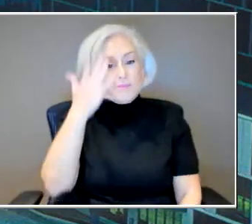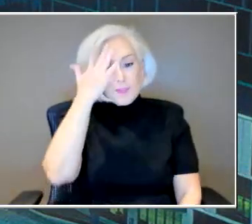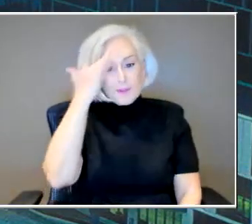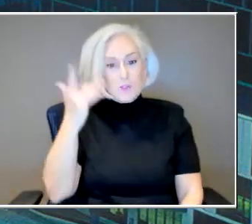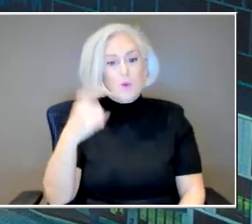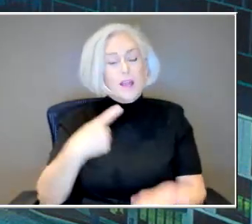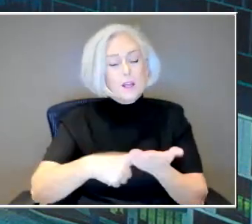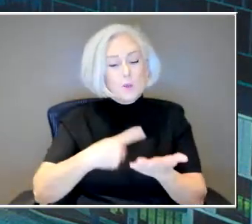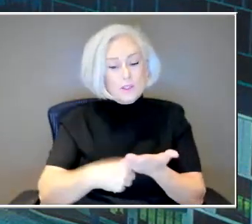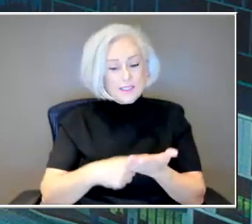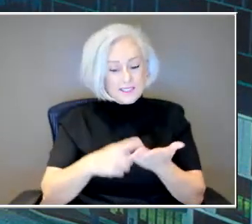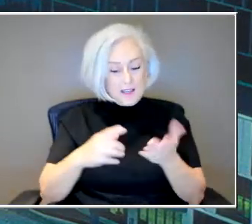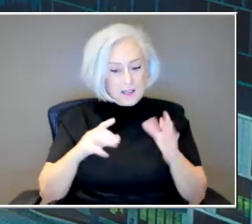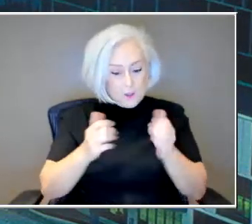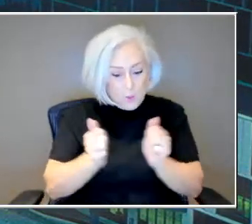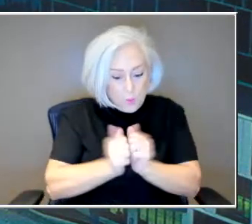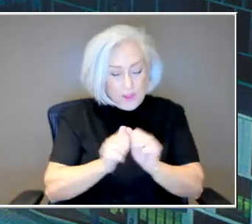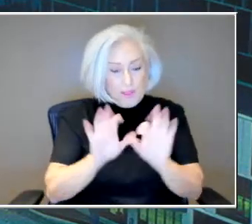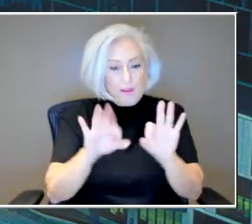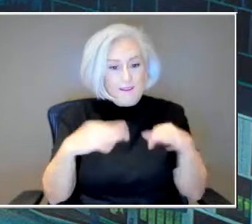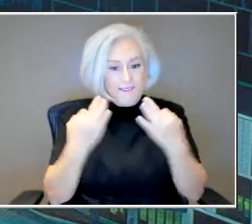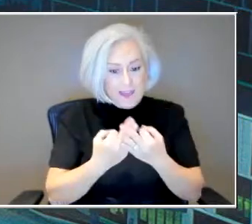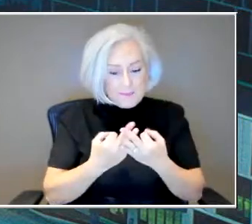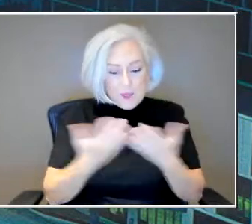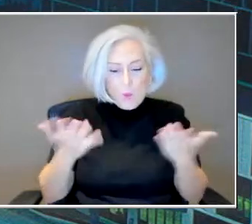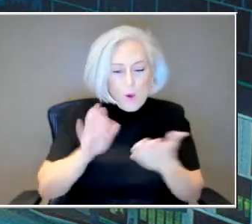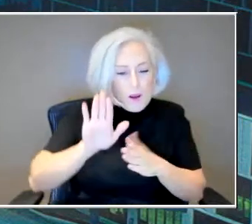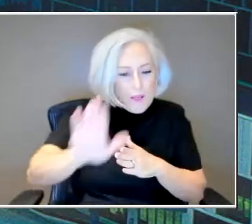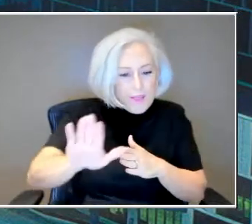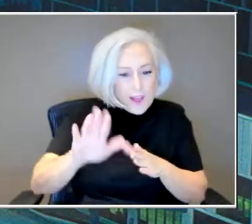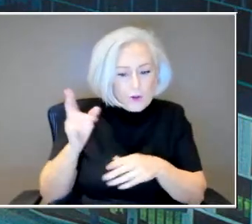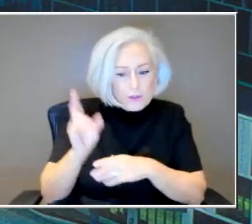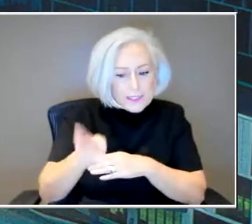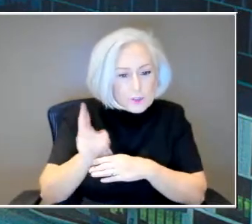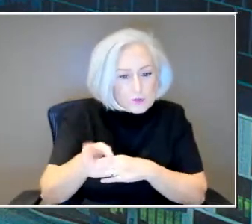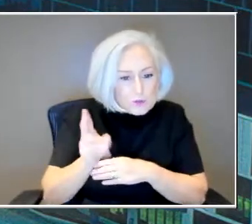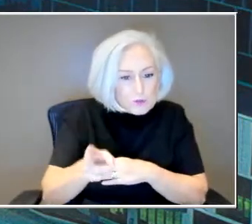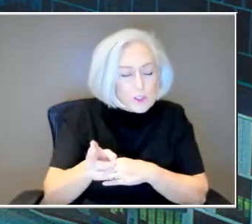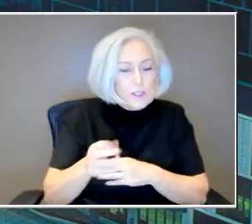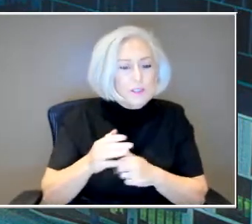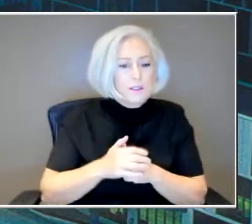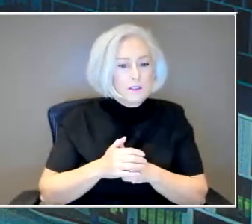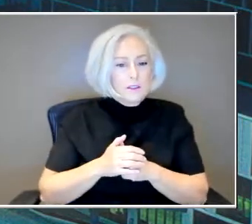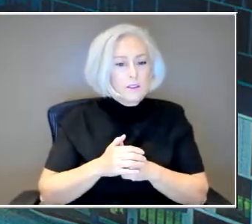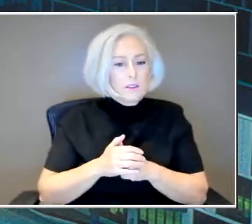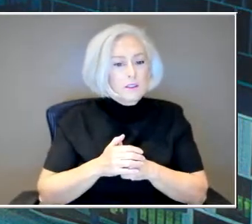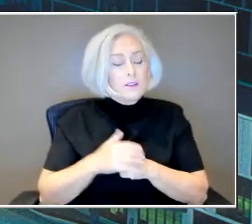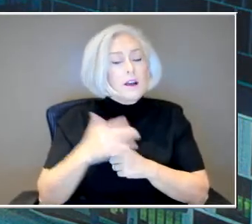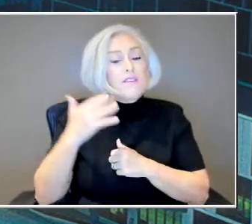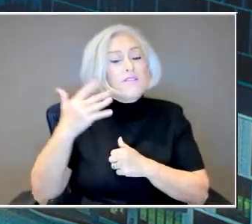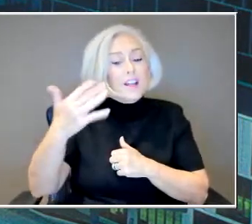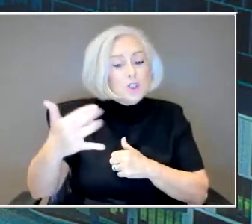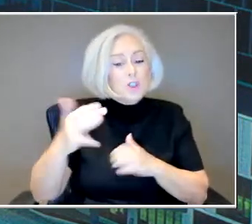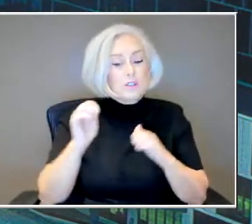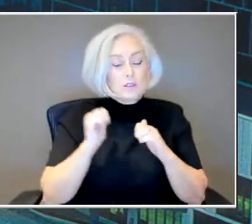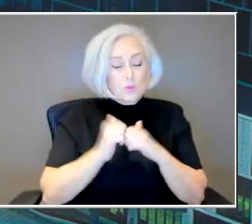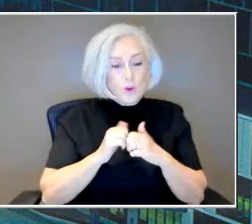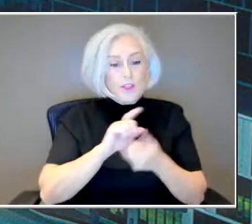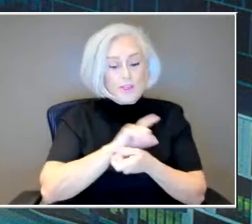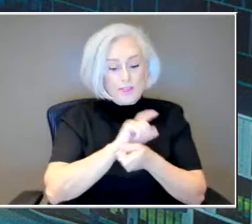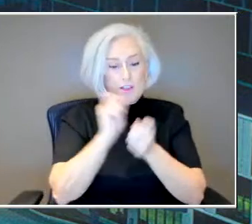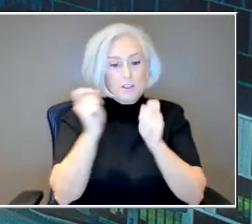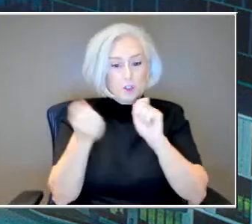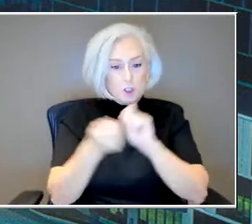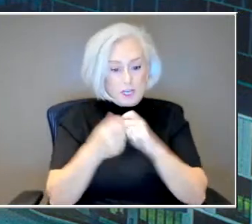our family history, know the history of cancer in our family, and eventually I think with the changes in costs and